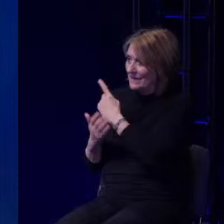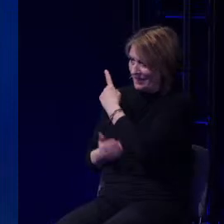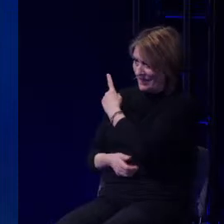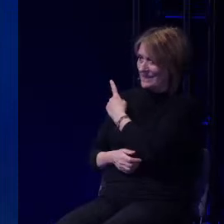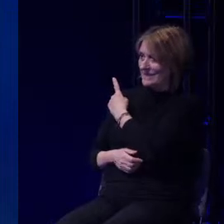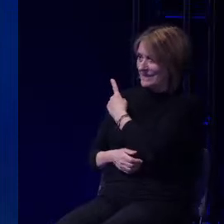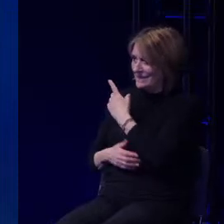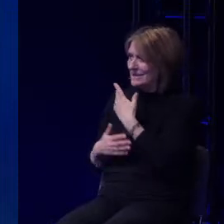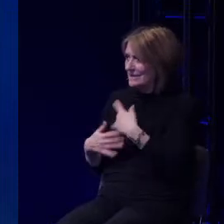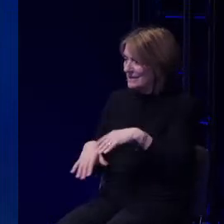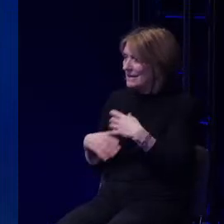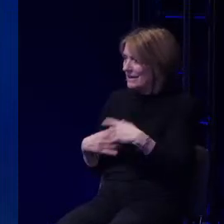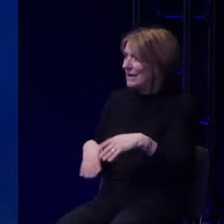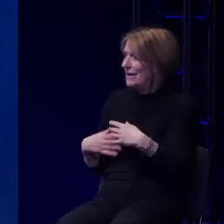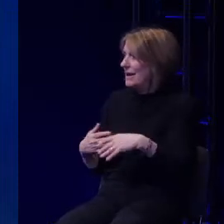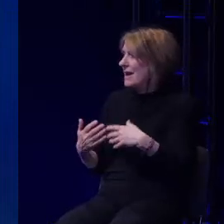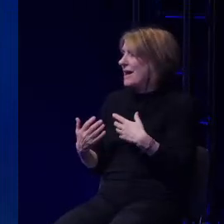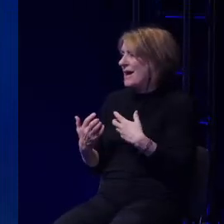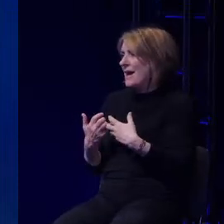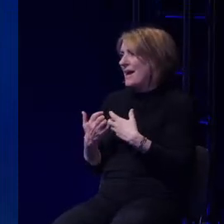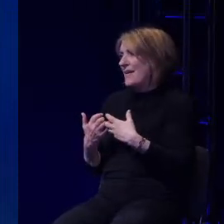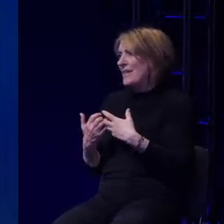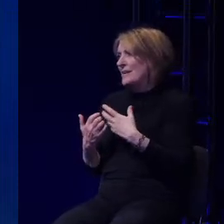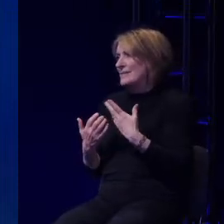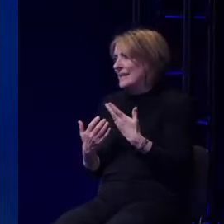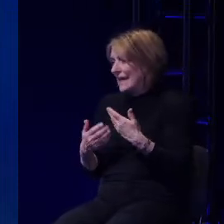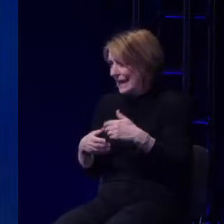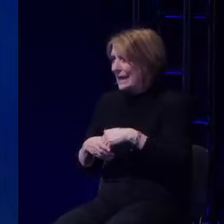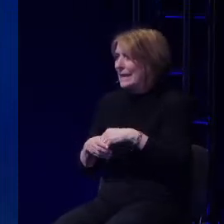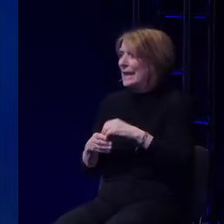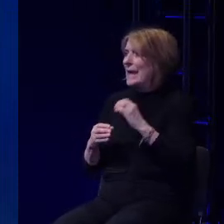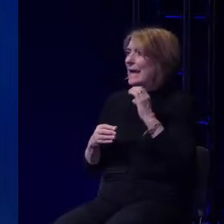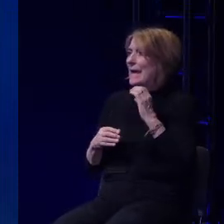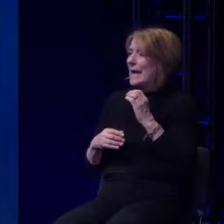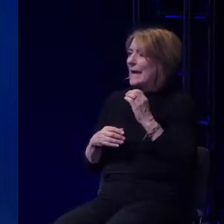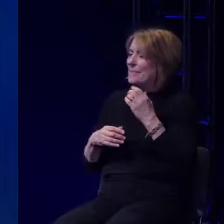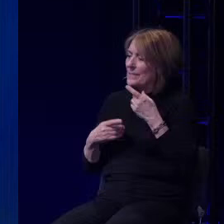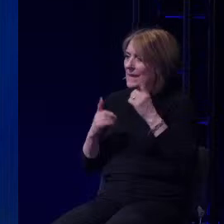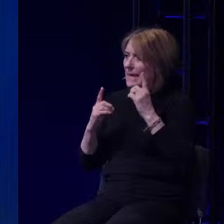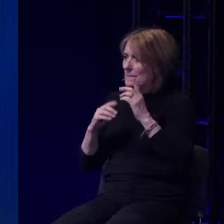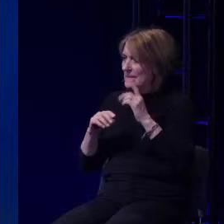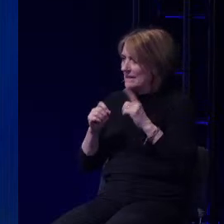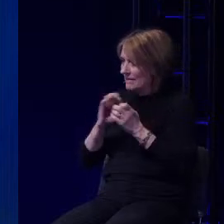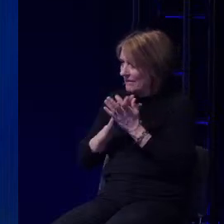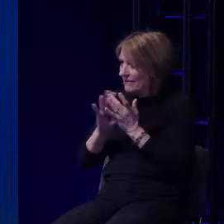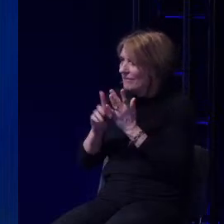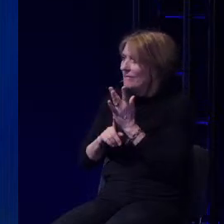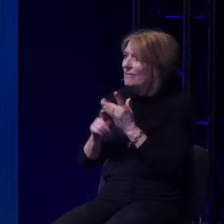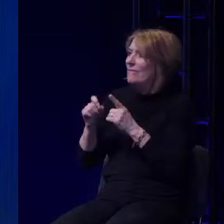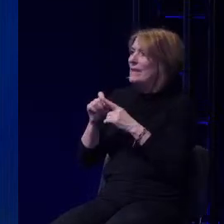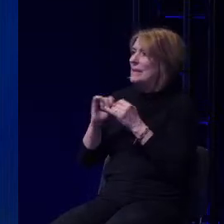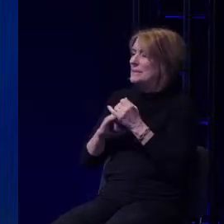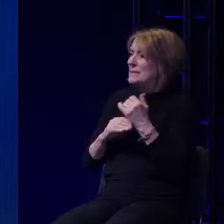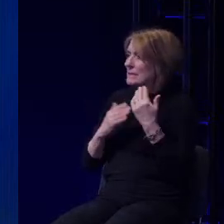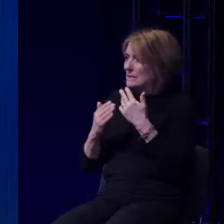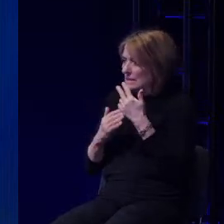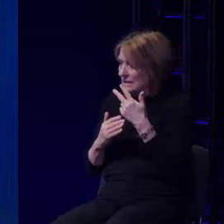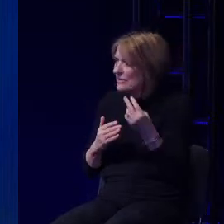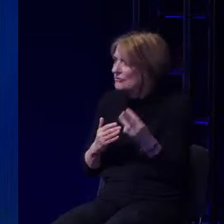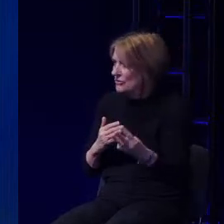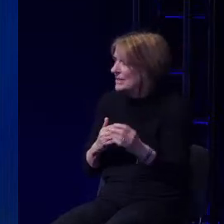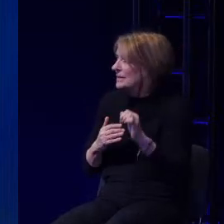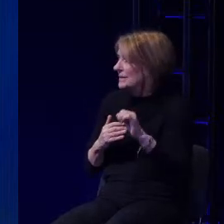is how you. That is in Captain Phillips. That's in 1993 and in 1993. It's there.